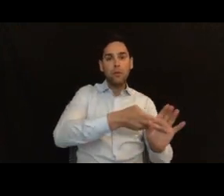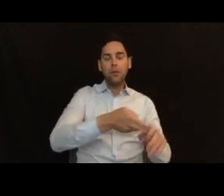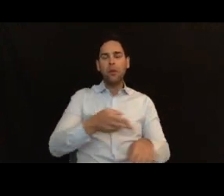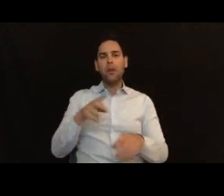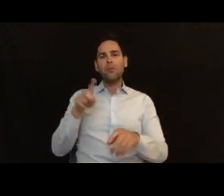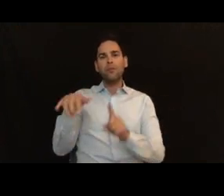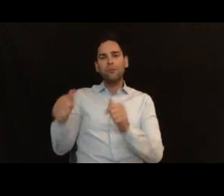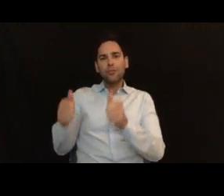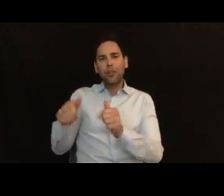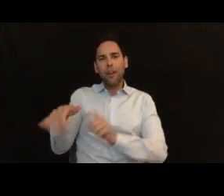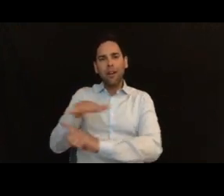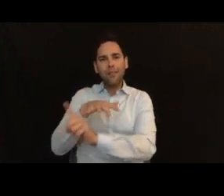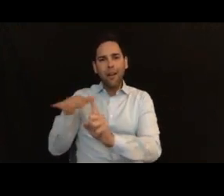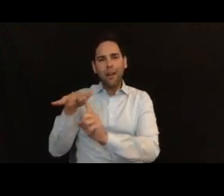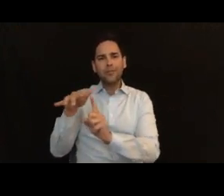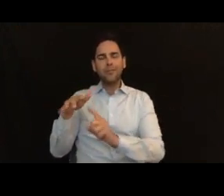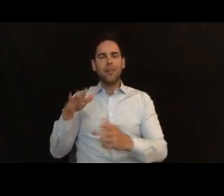things like that.